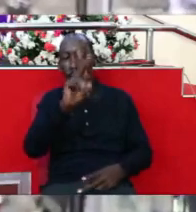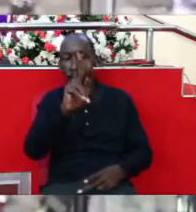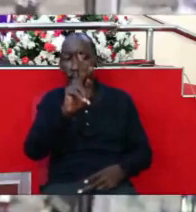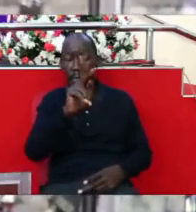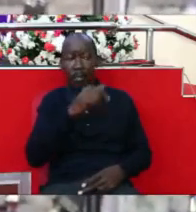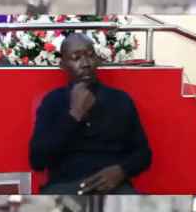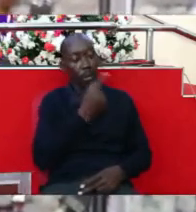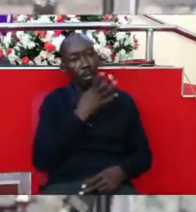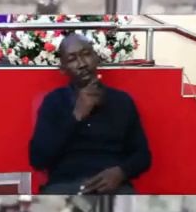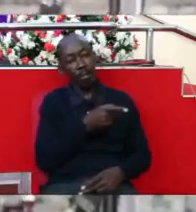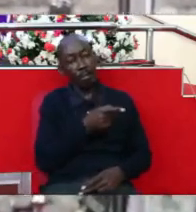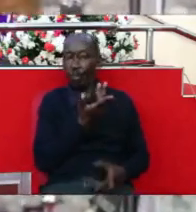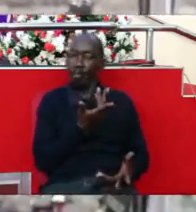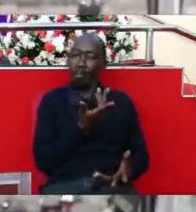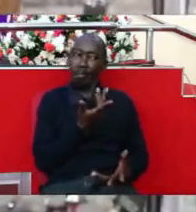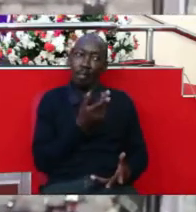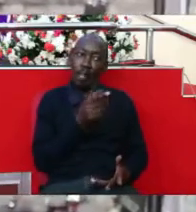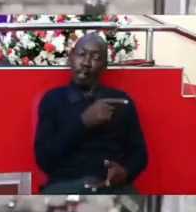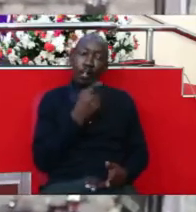And I had told them